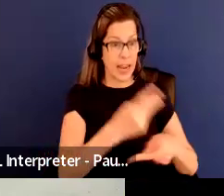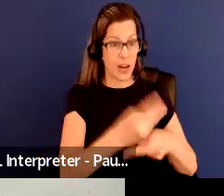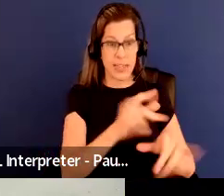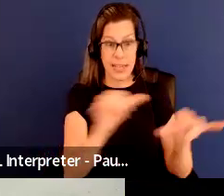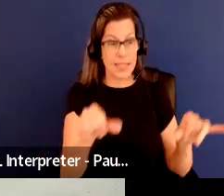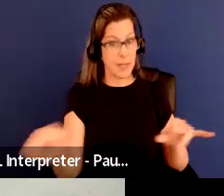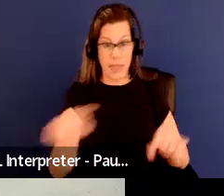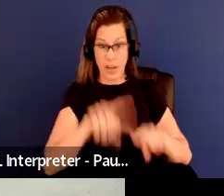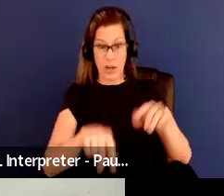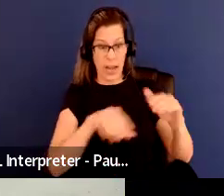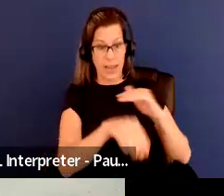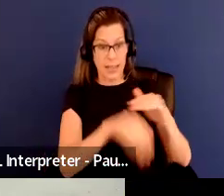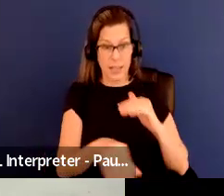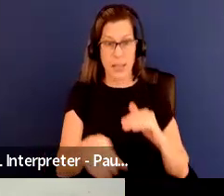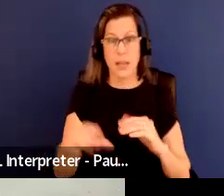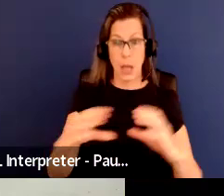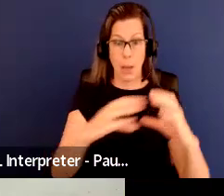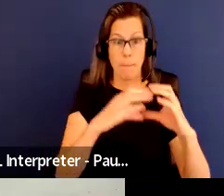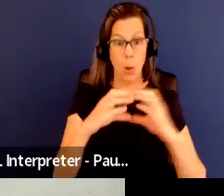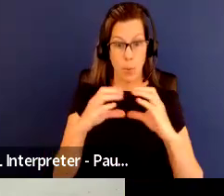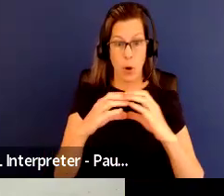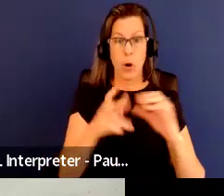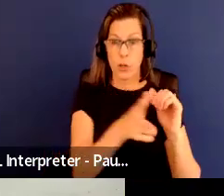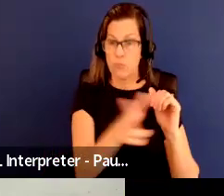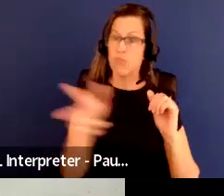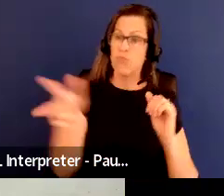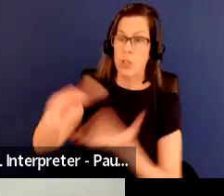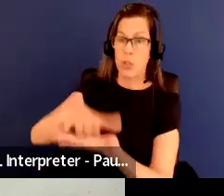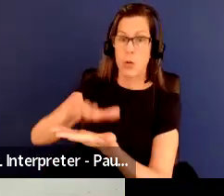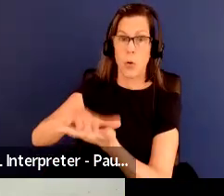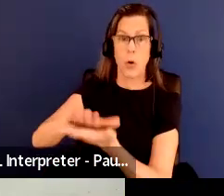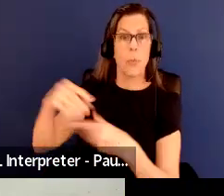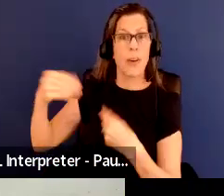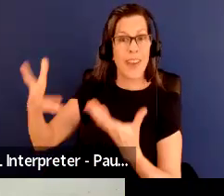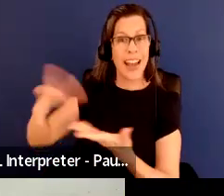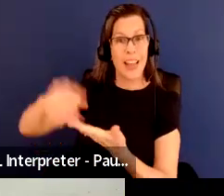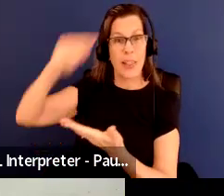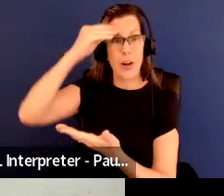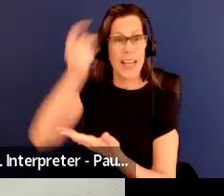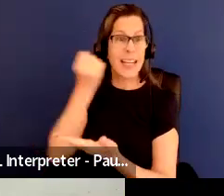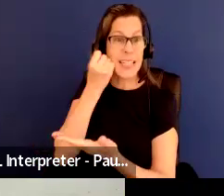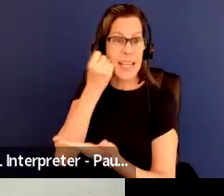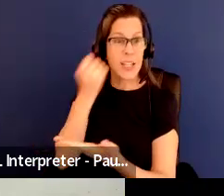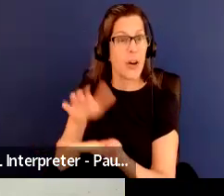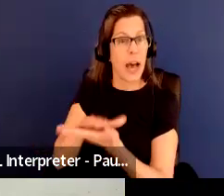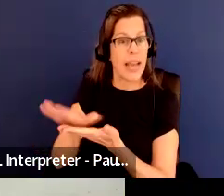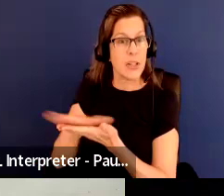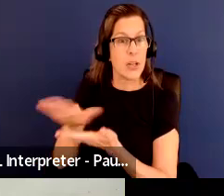care. And so mobile units that went out to the schools to provide learning dental hygiene to the schools of the